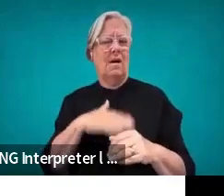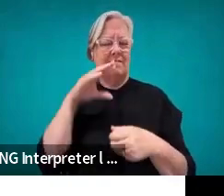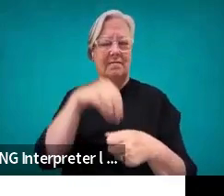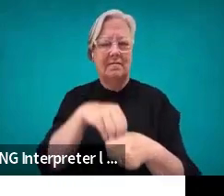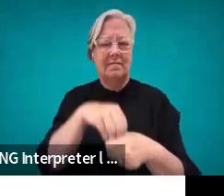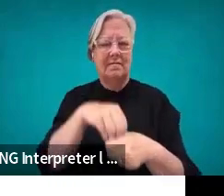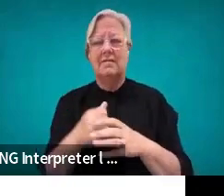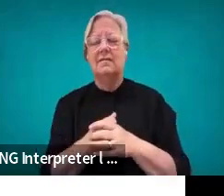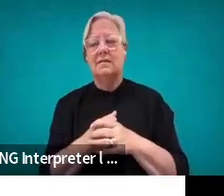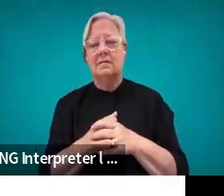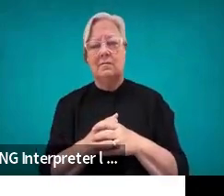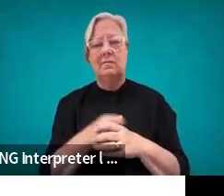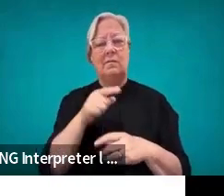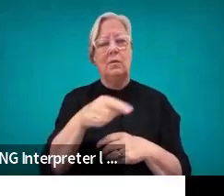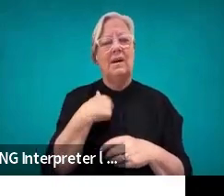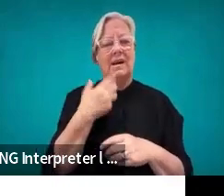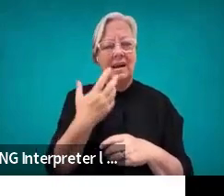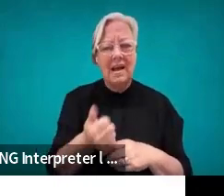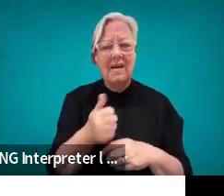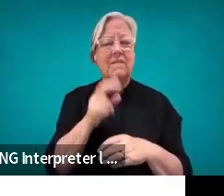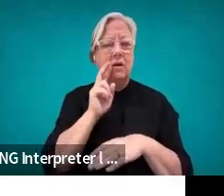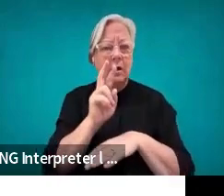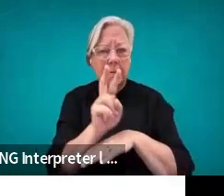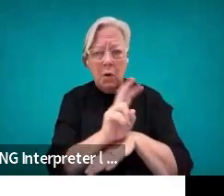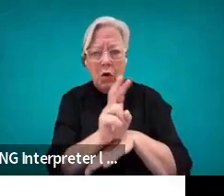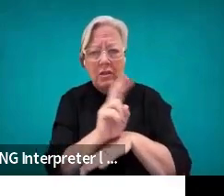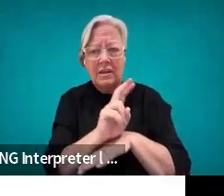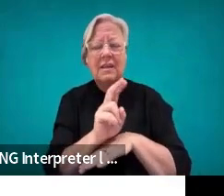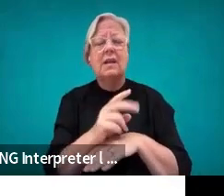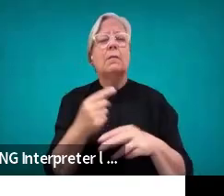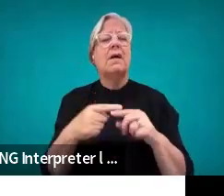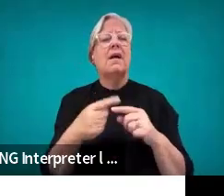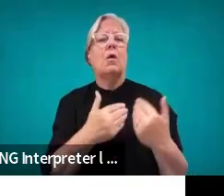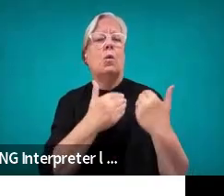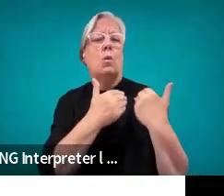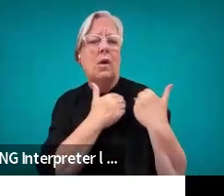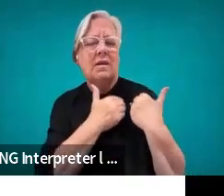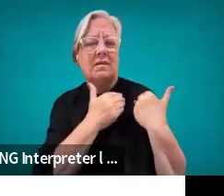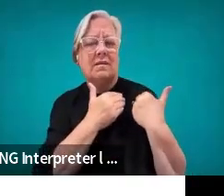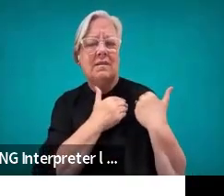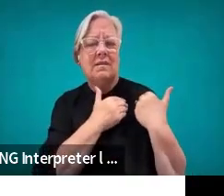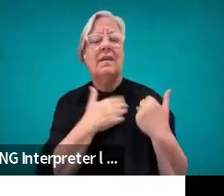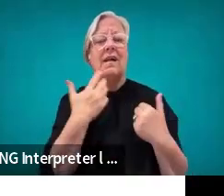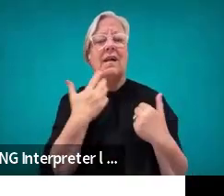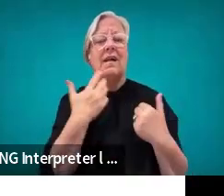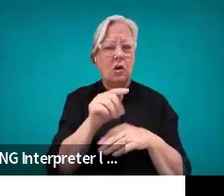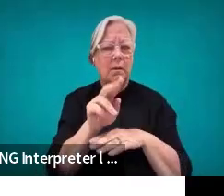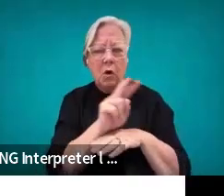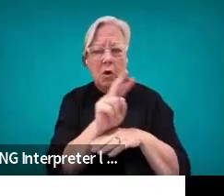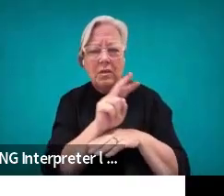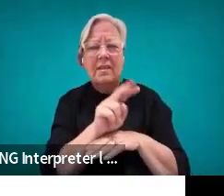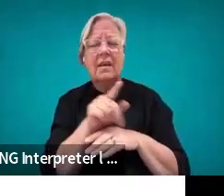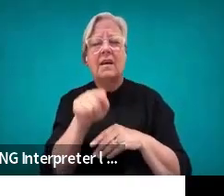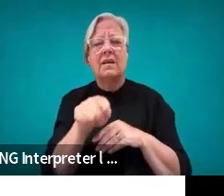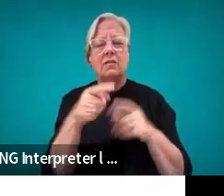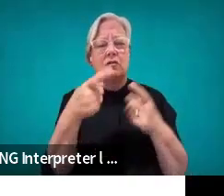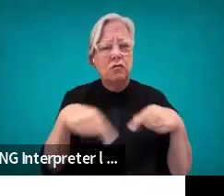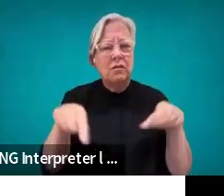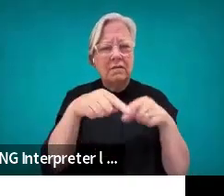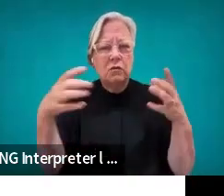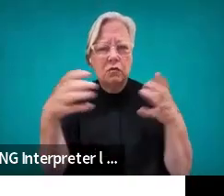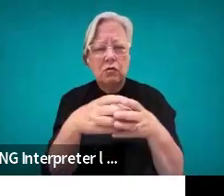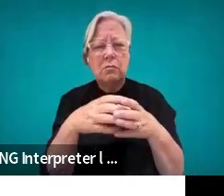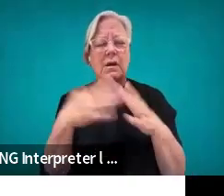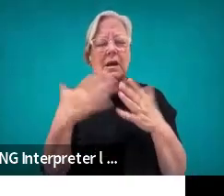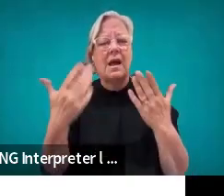a global reference group, we conducted monitoring and accountability processes. We have a monitoring toolkit as a global reference group on how civil society